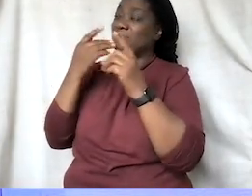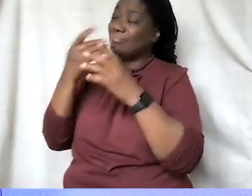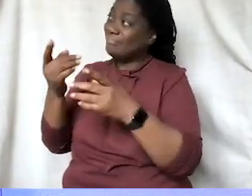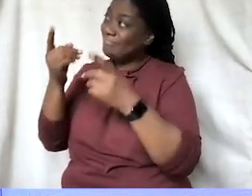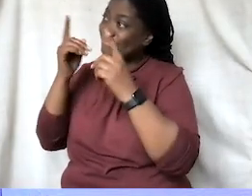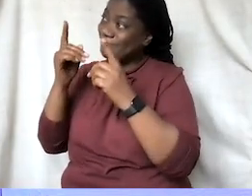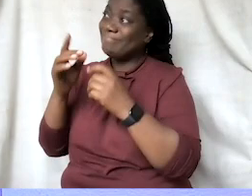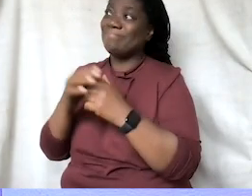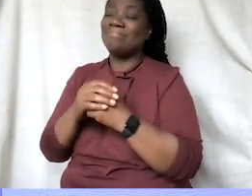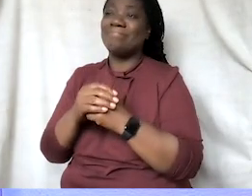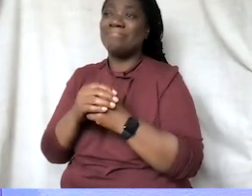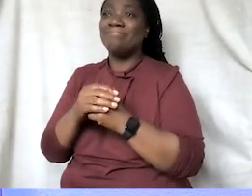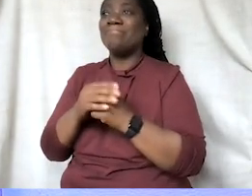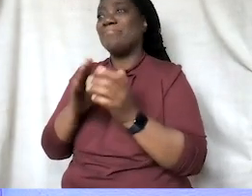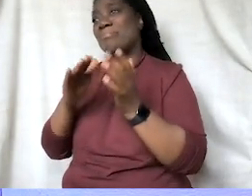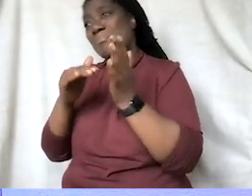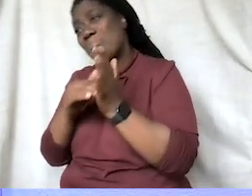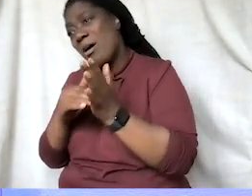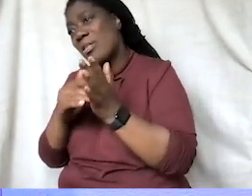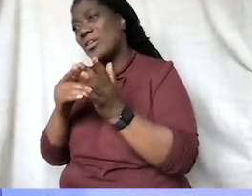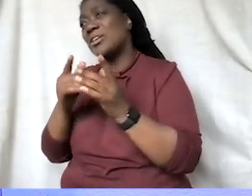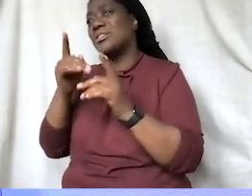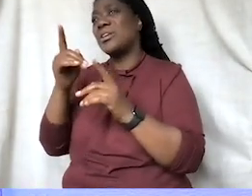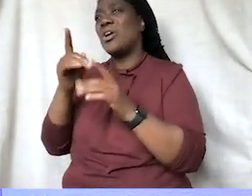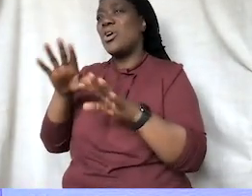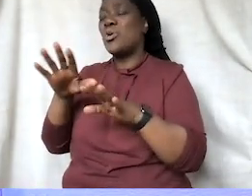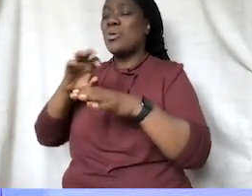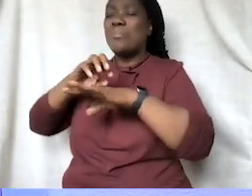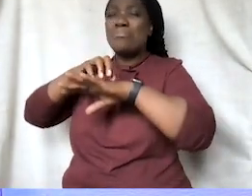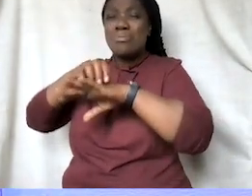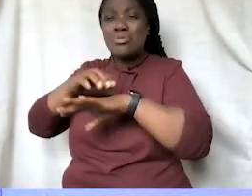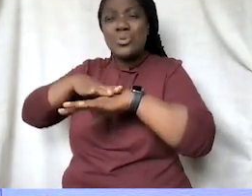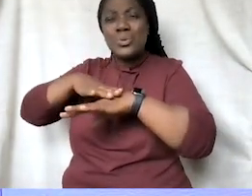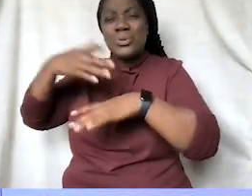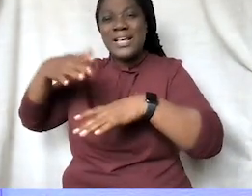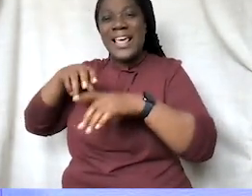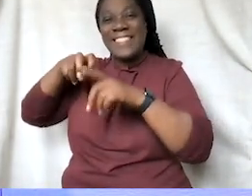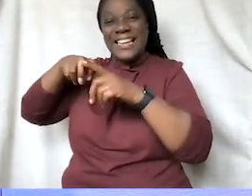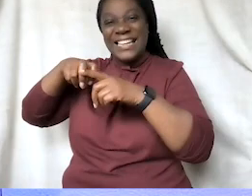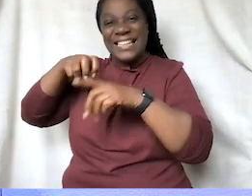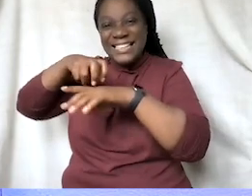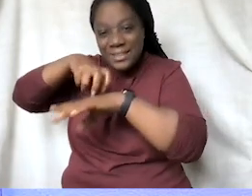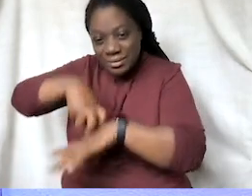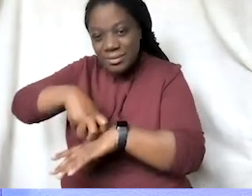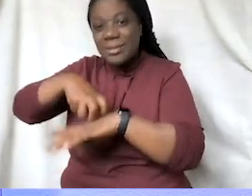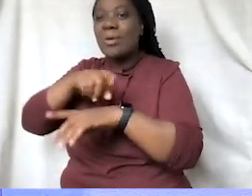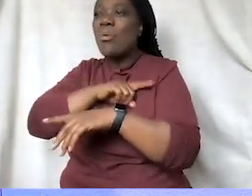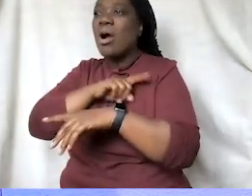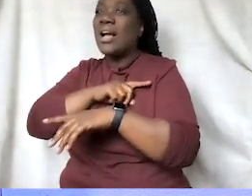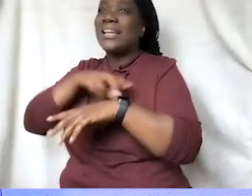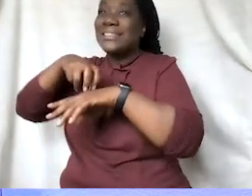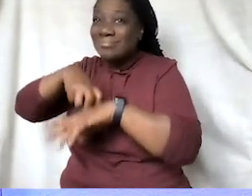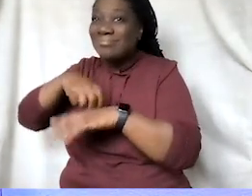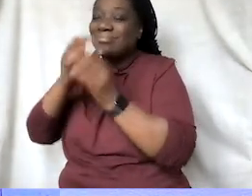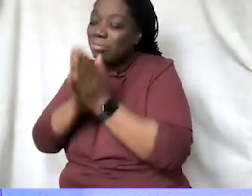some mothers who are bruising their knees praying for the children, but prayer.